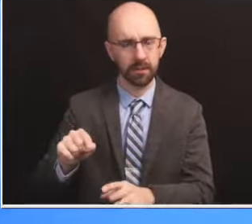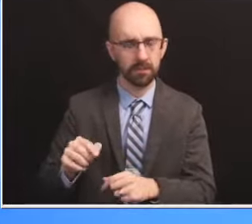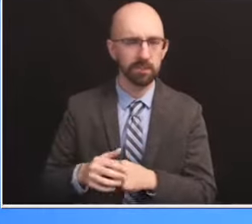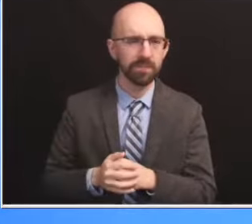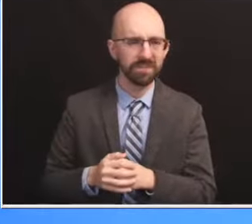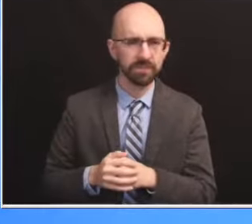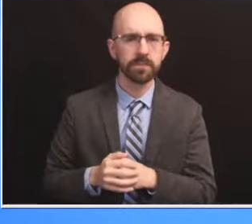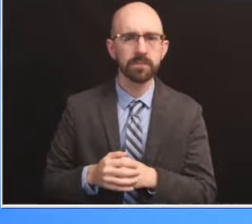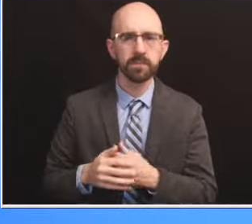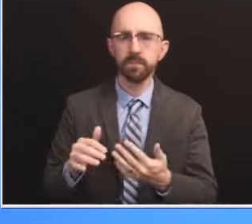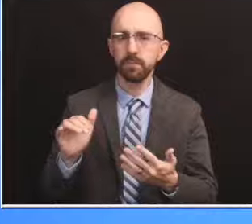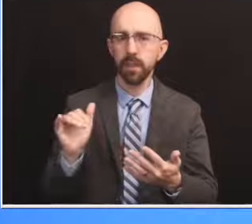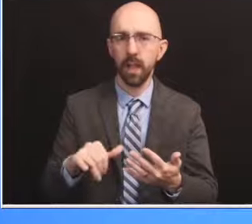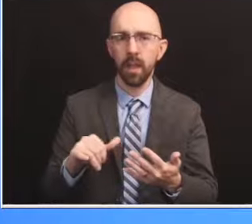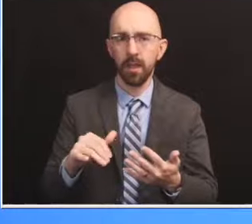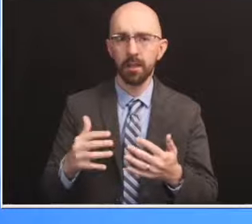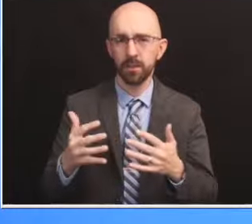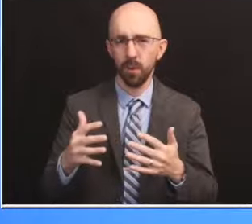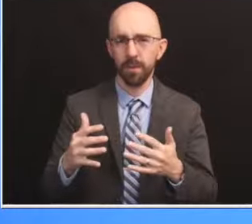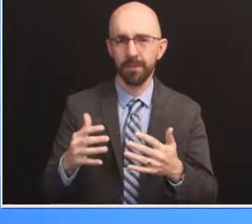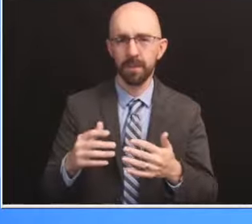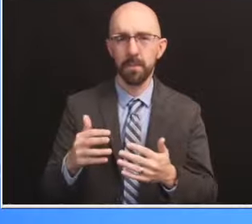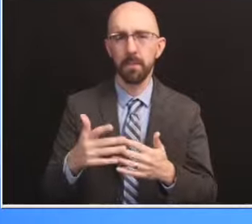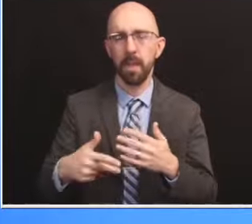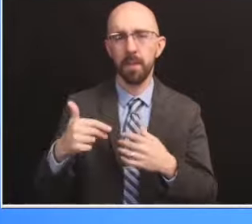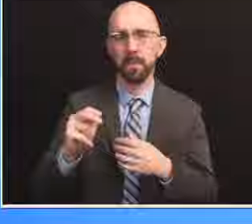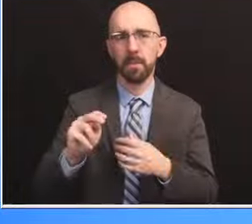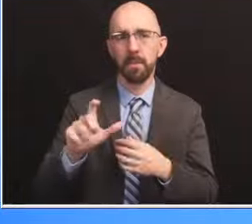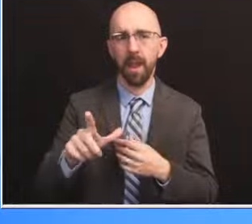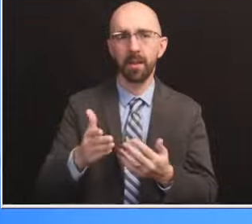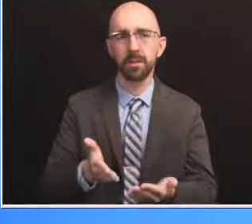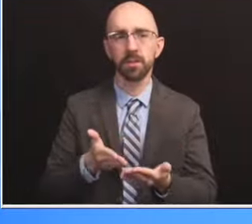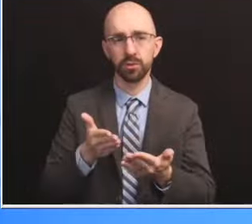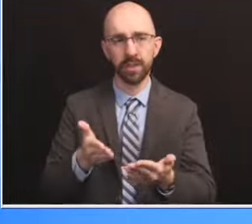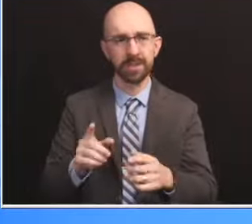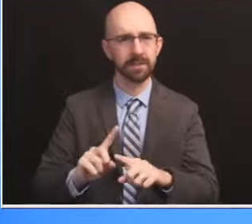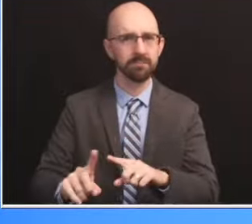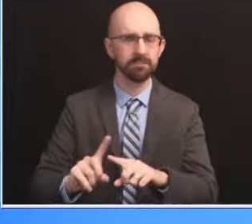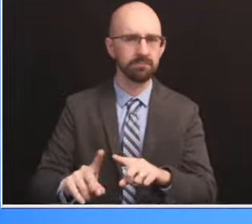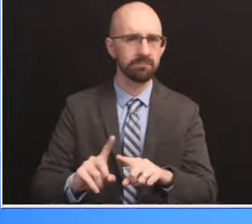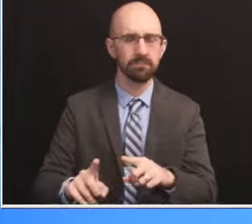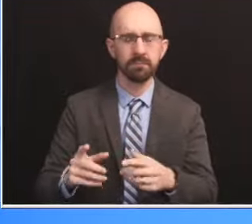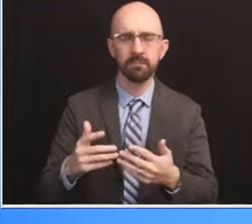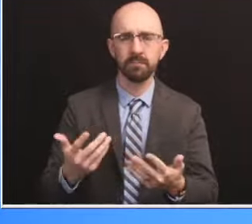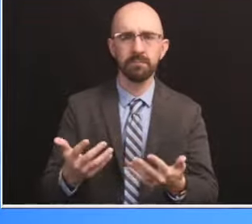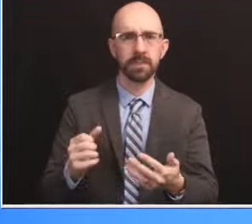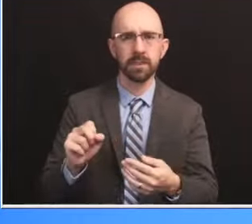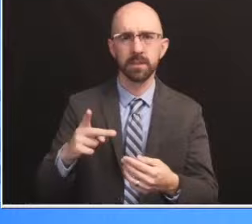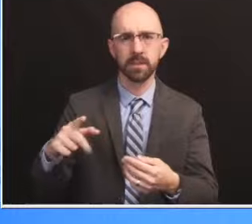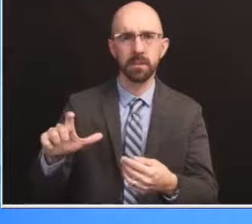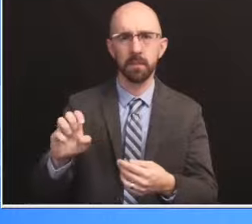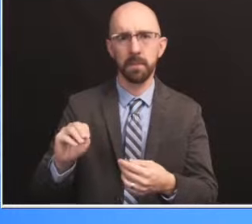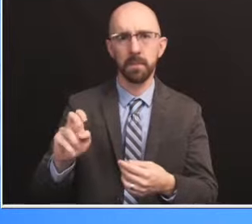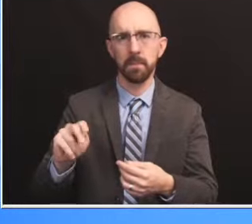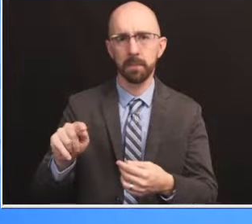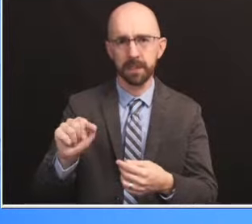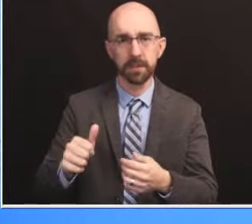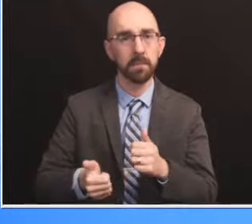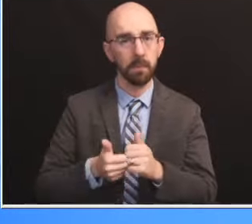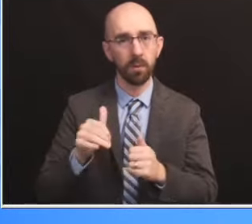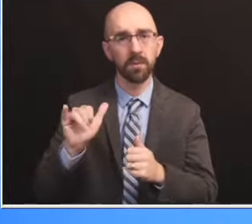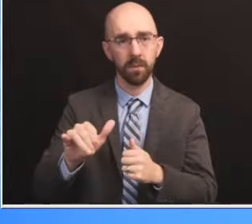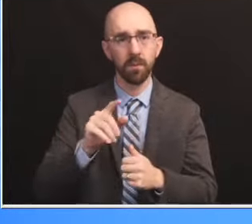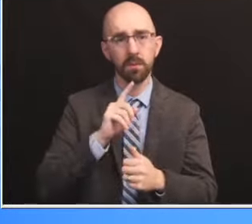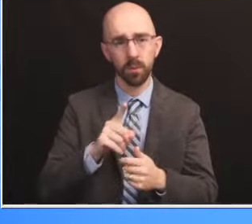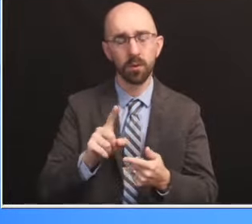That sort of blood panel suggested a number of supplements, most of which actually were